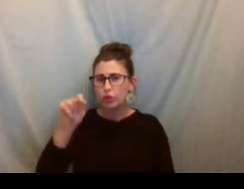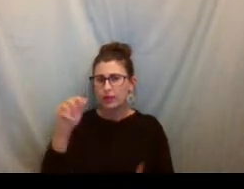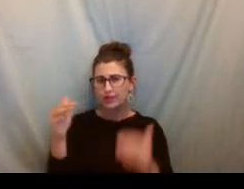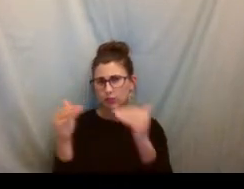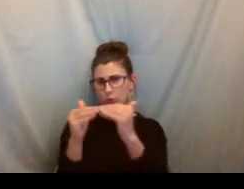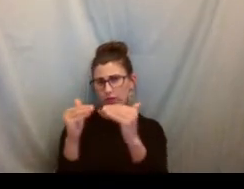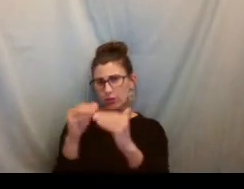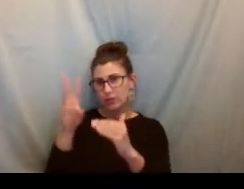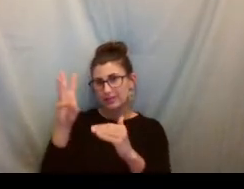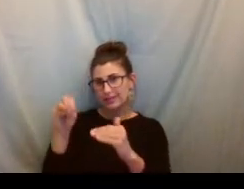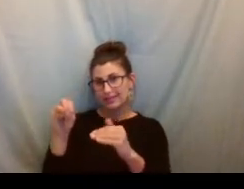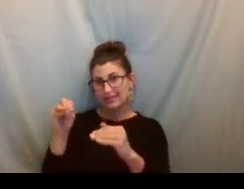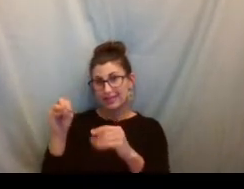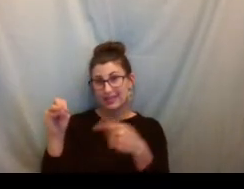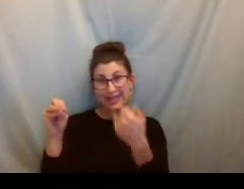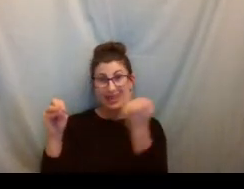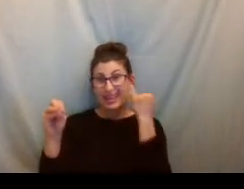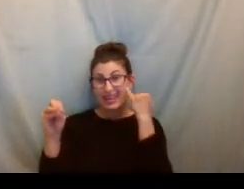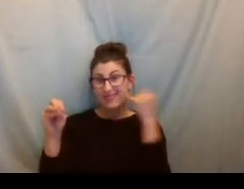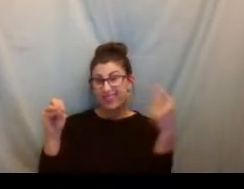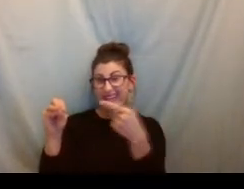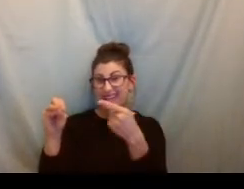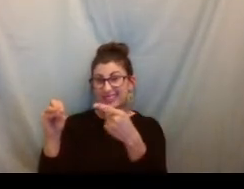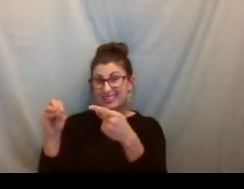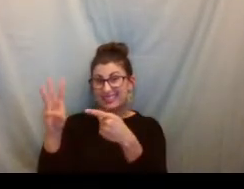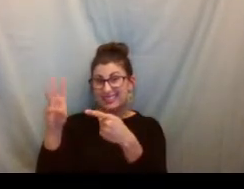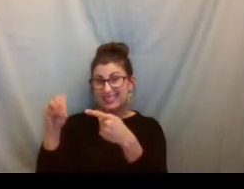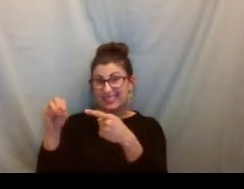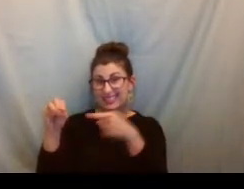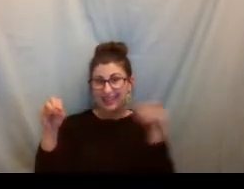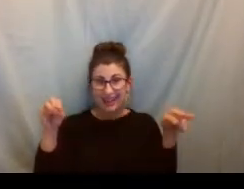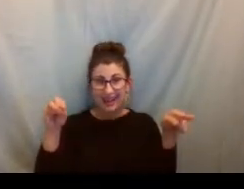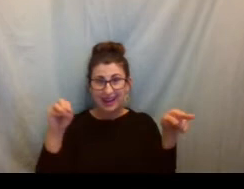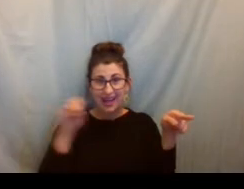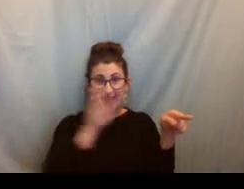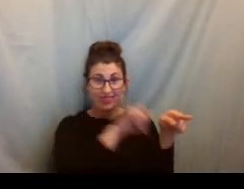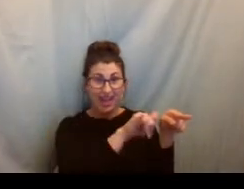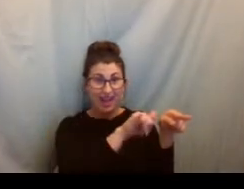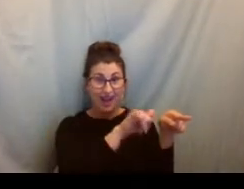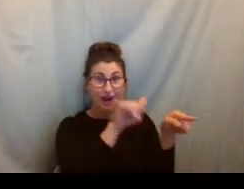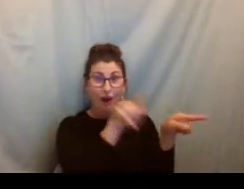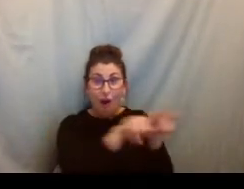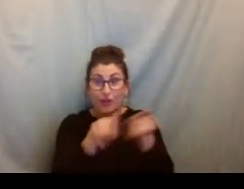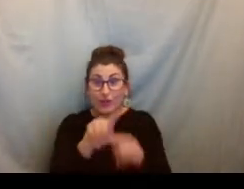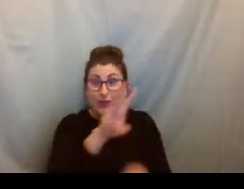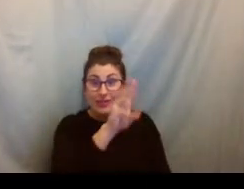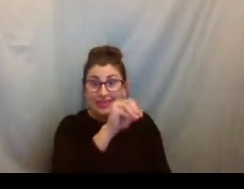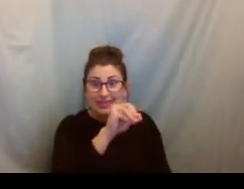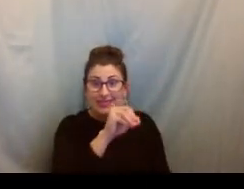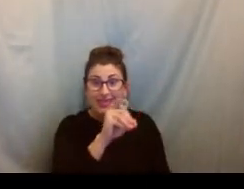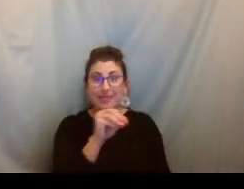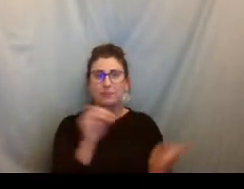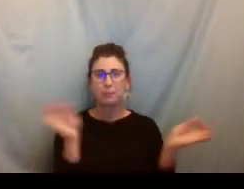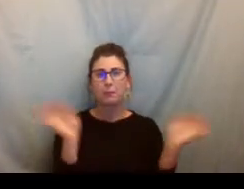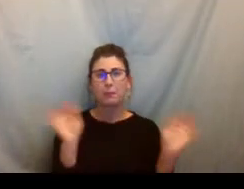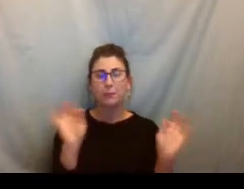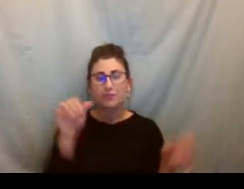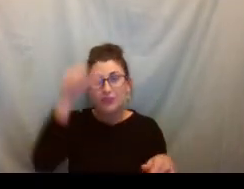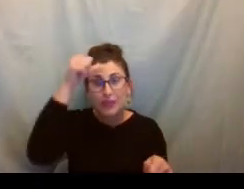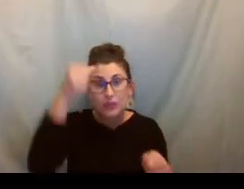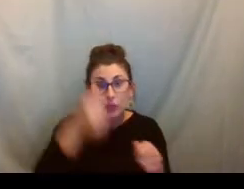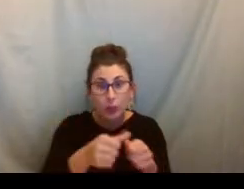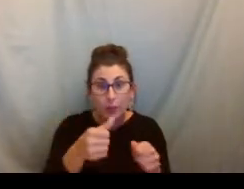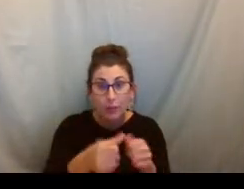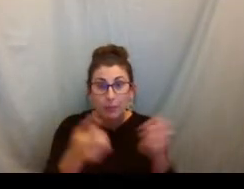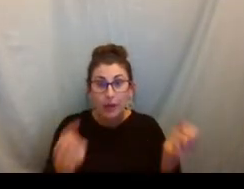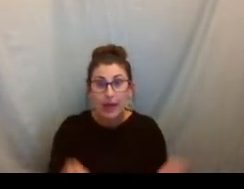60 degrees. If this one is 60, through vertical angles, I know that this one is also 60. Do you